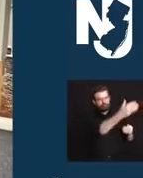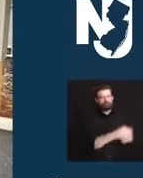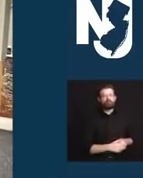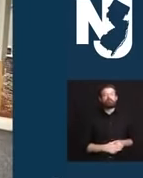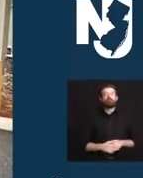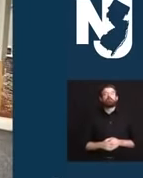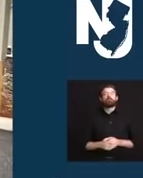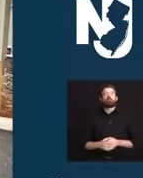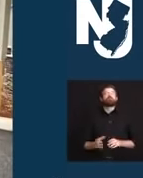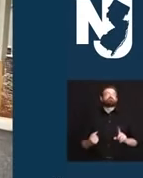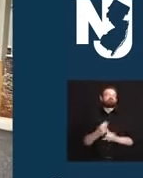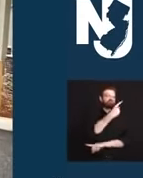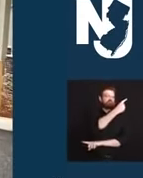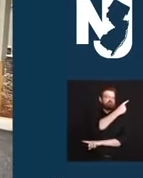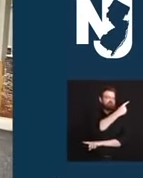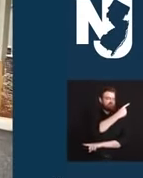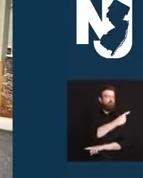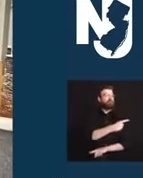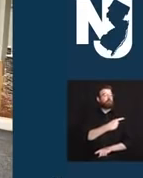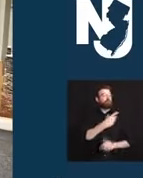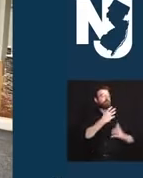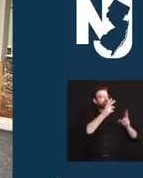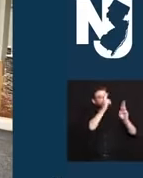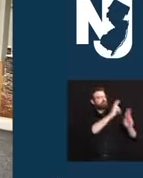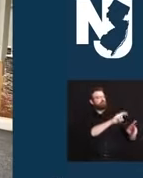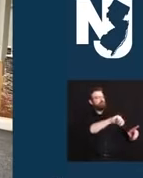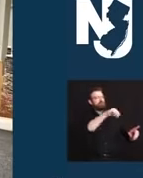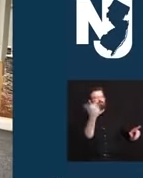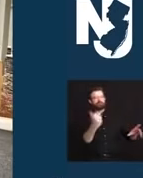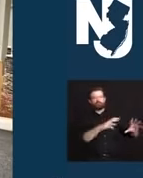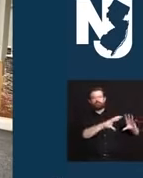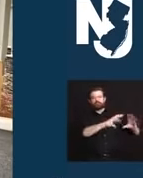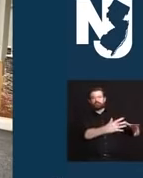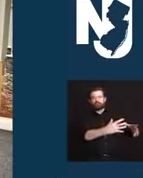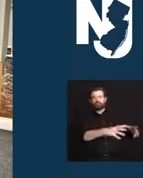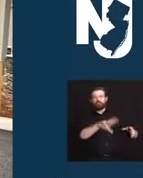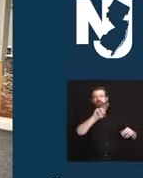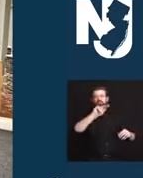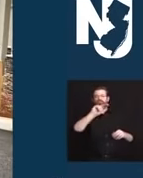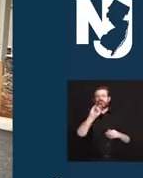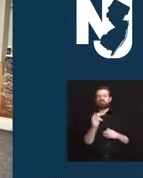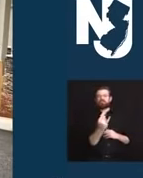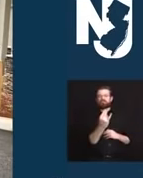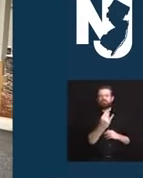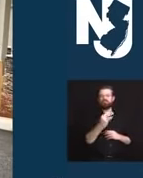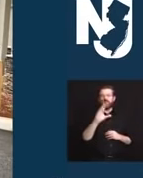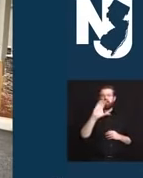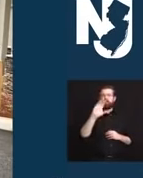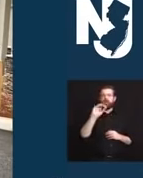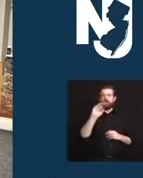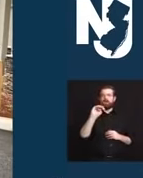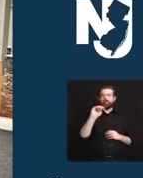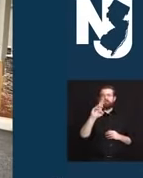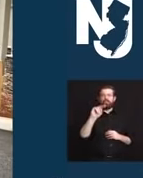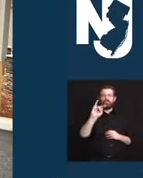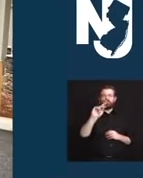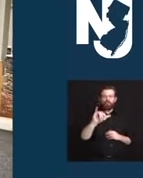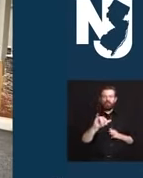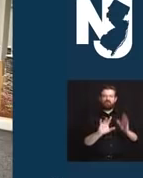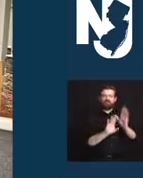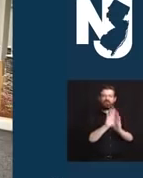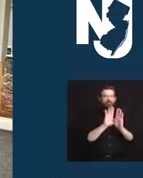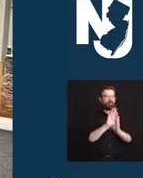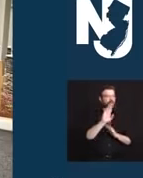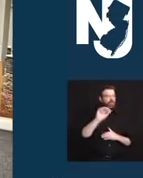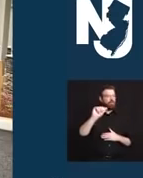acknowledge another great team, and that is the New Jersey Community Development Corporation in Paterson. You see some of its members right there, which last